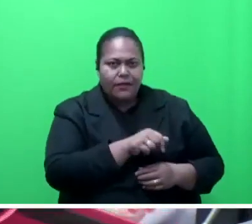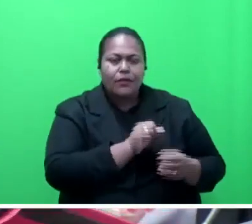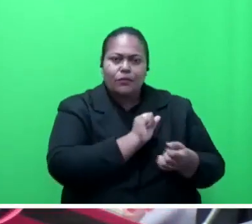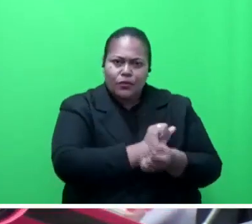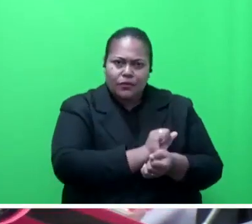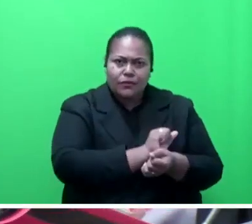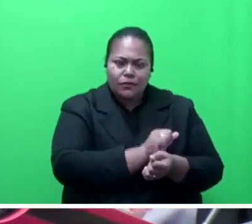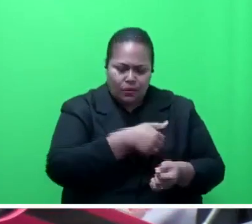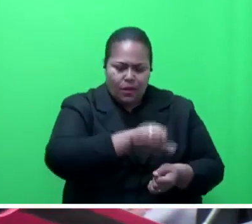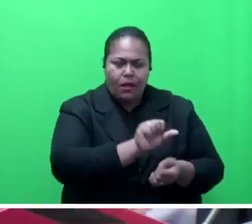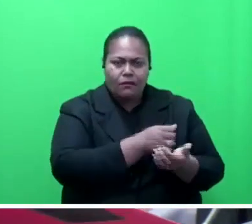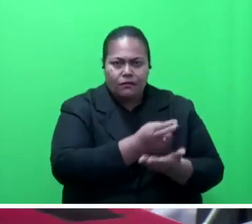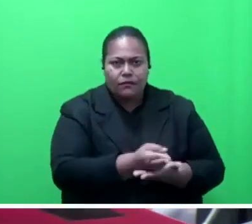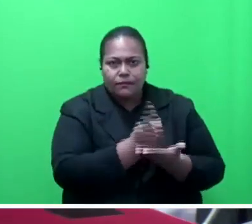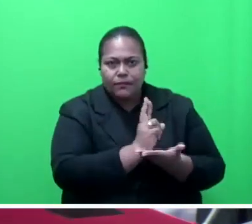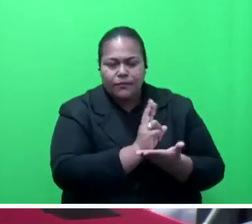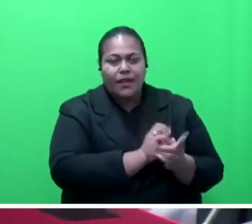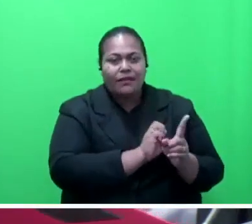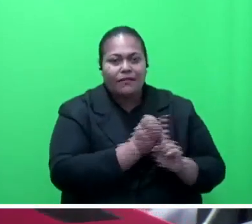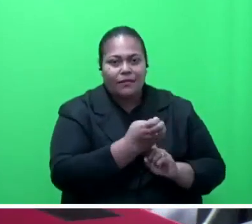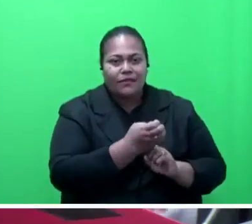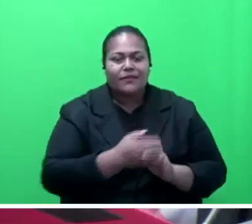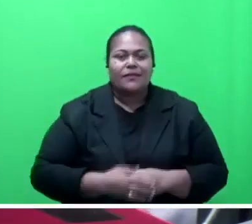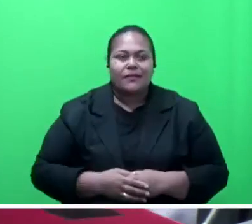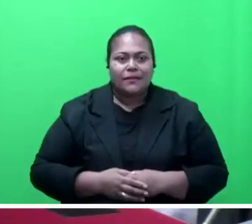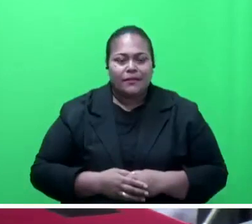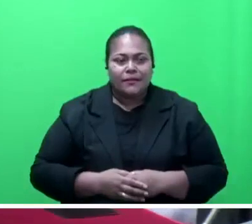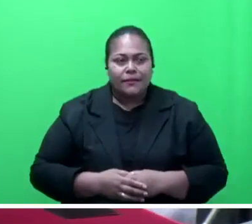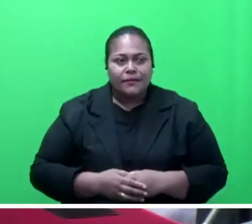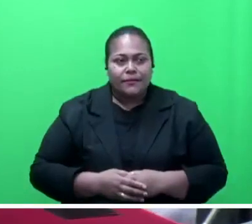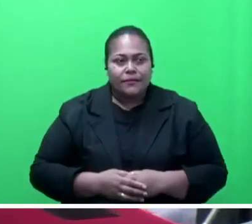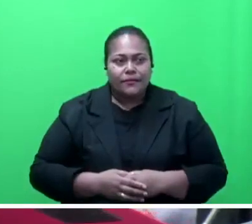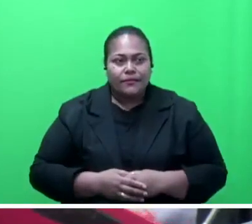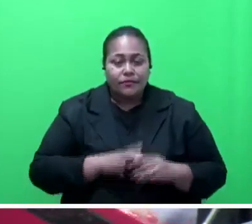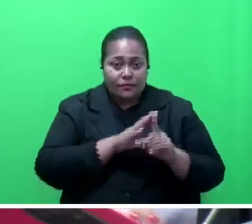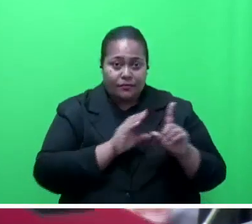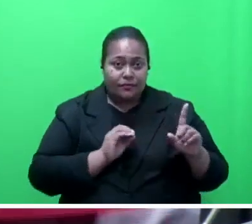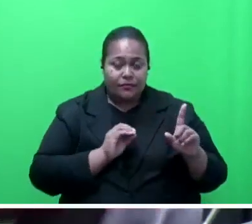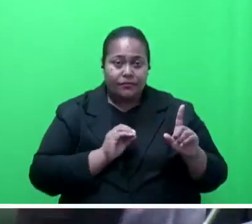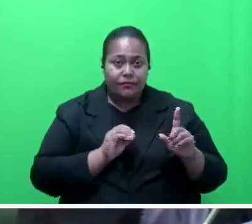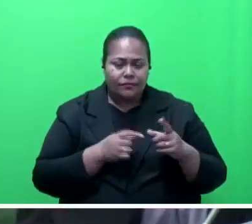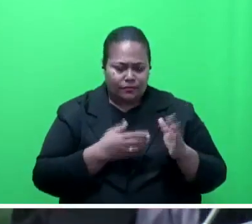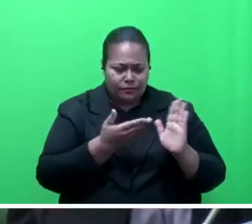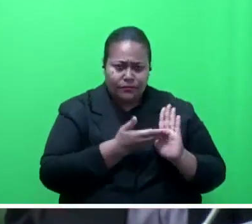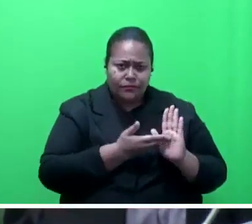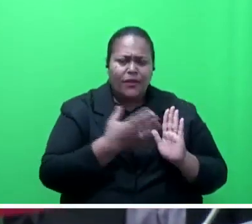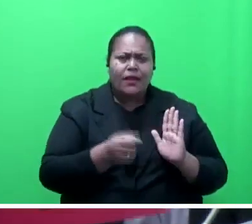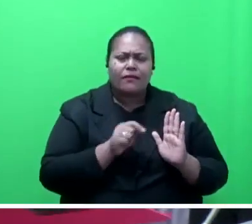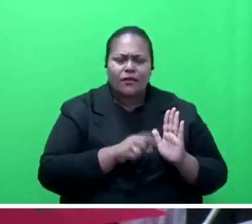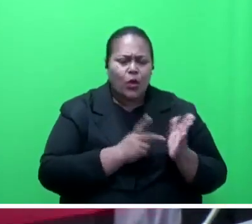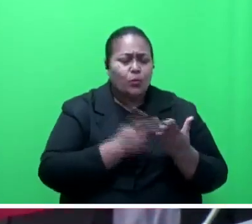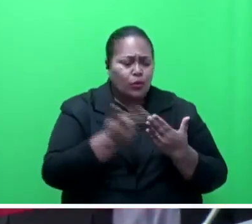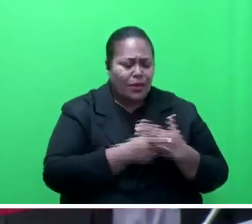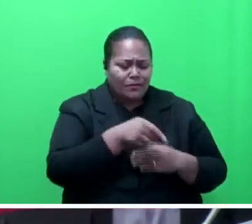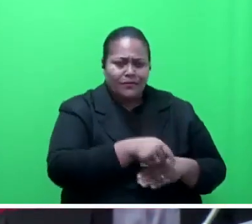environment, Mr. Speaker, sir. And of course, Mr. Speaker, sir, for example, it says programs in prison to allow